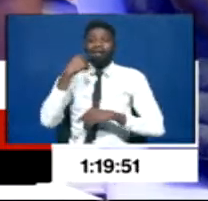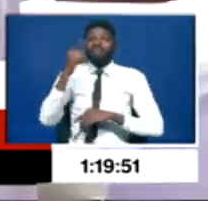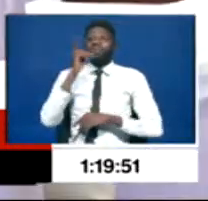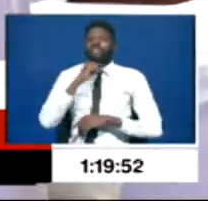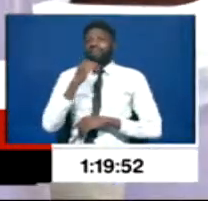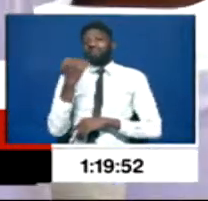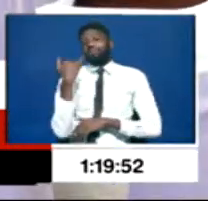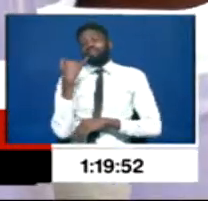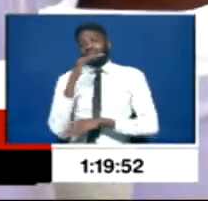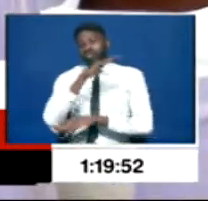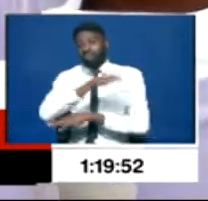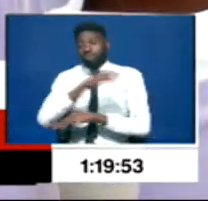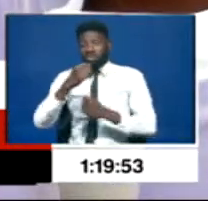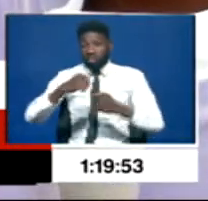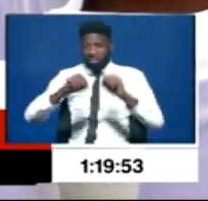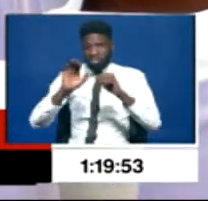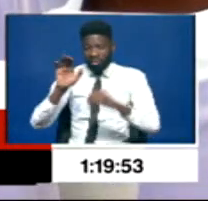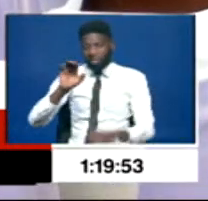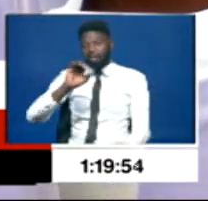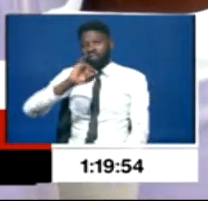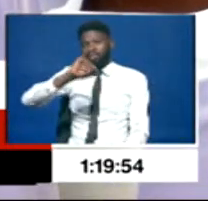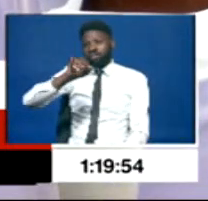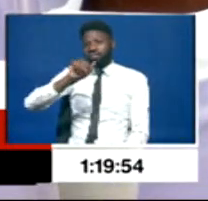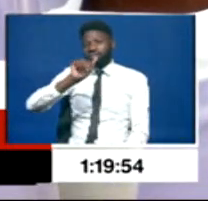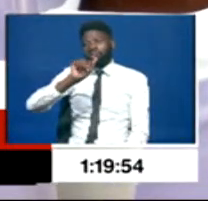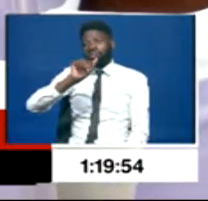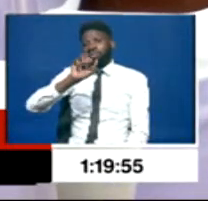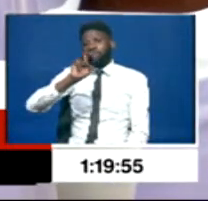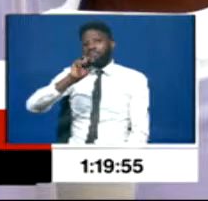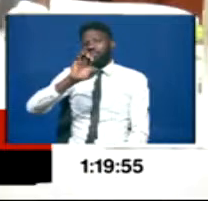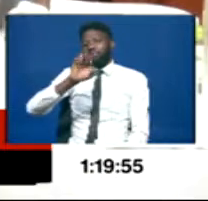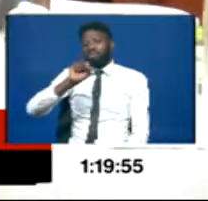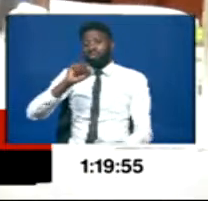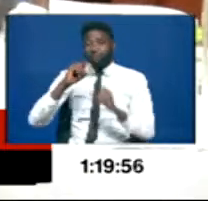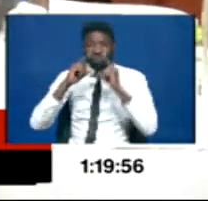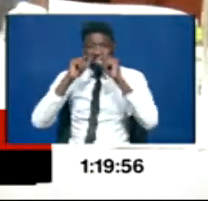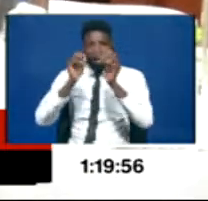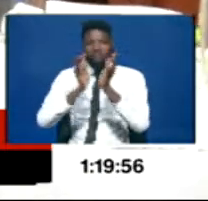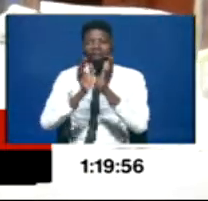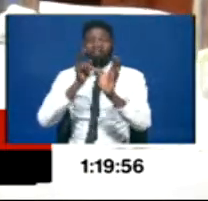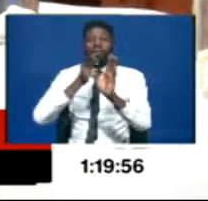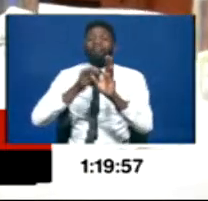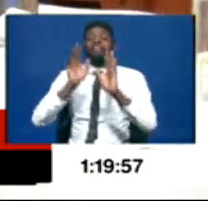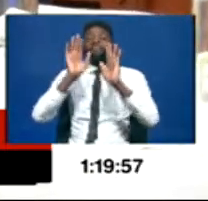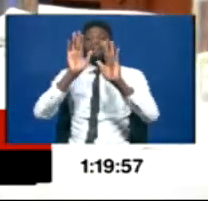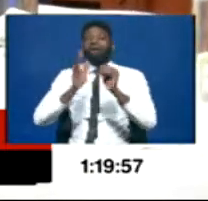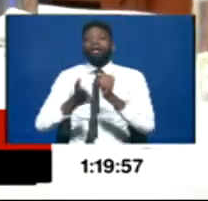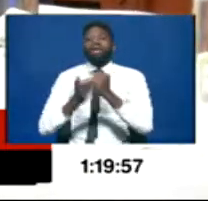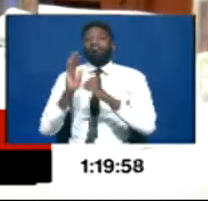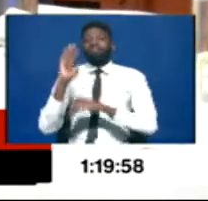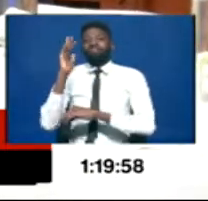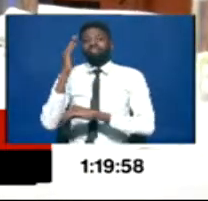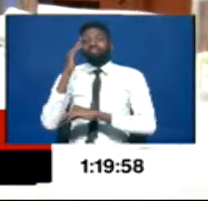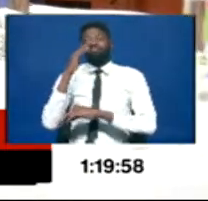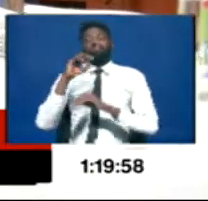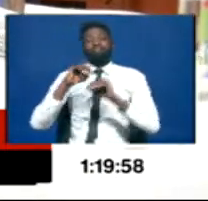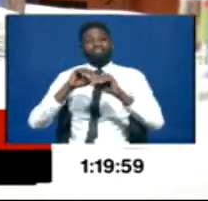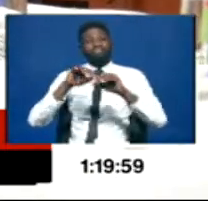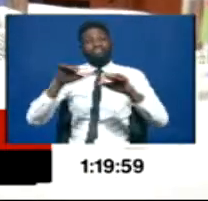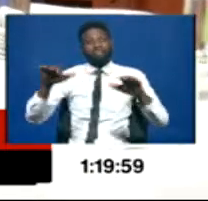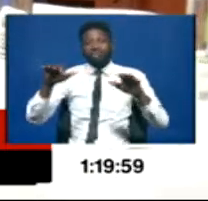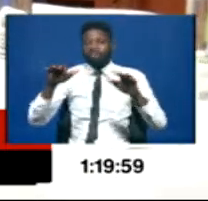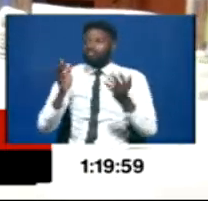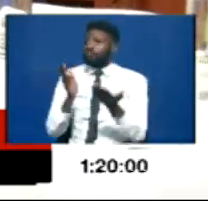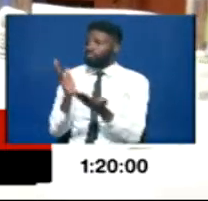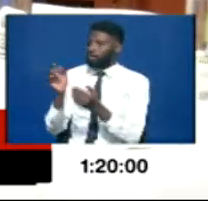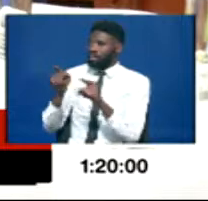James Whitehead stressed the need for public participation in greening the environment. These sentiments were echoed by the Deputy Chief Conservator of Forest